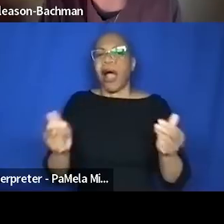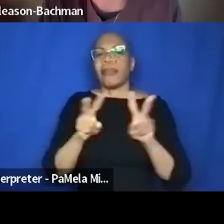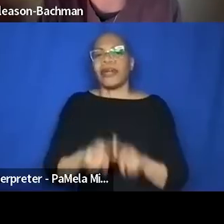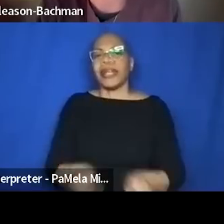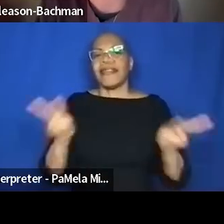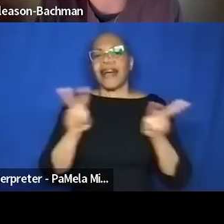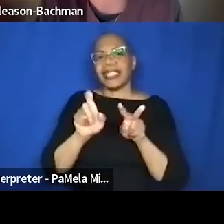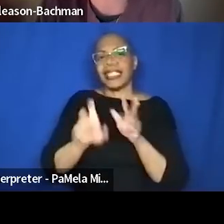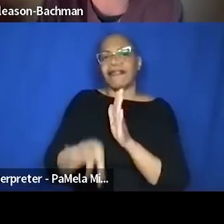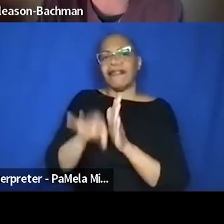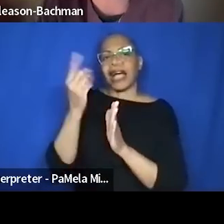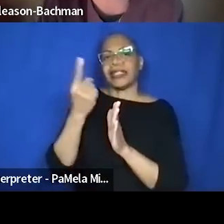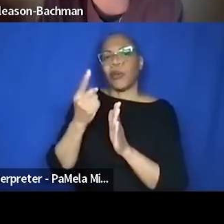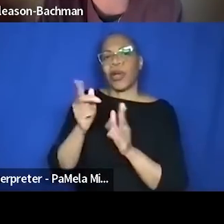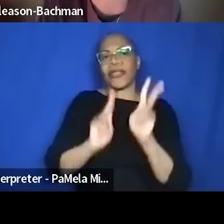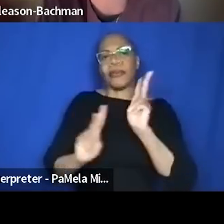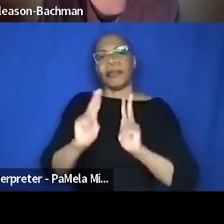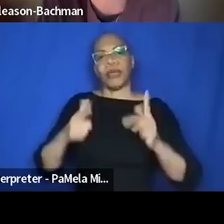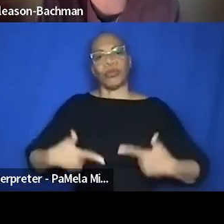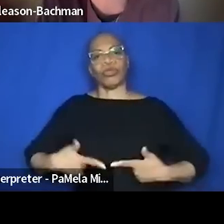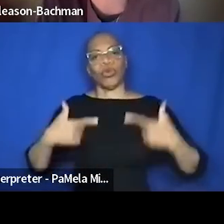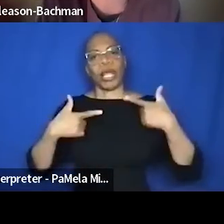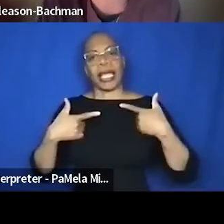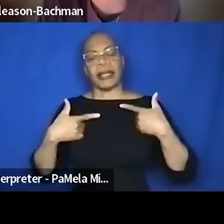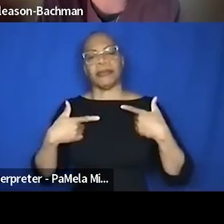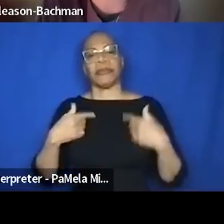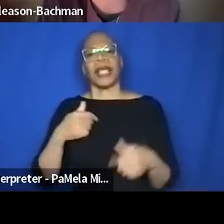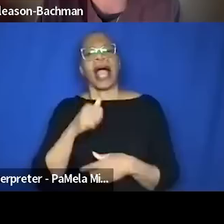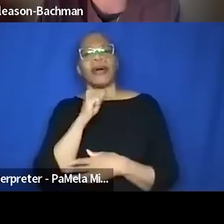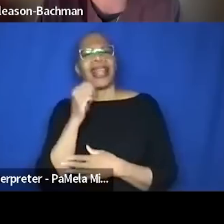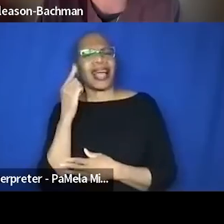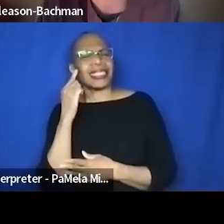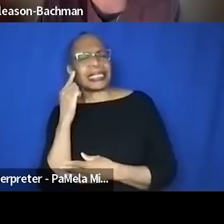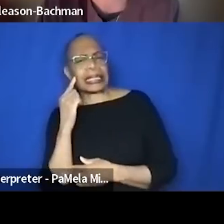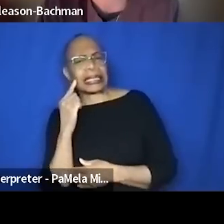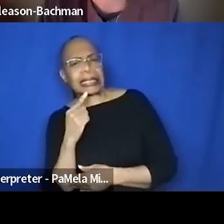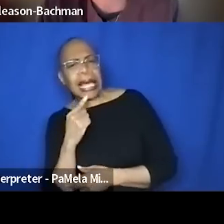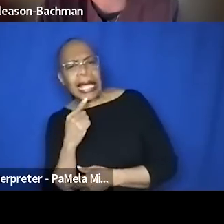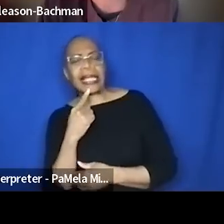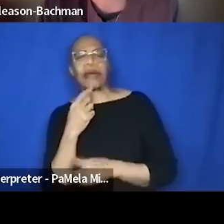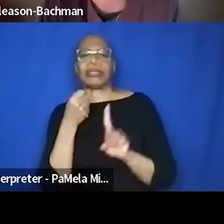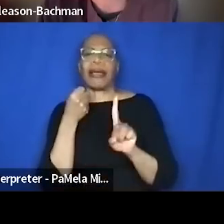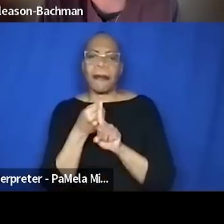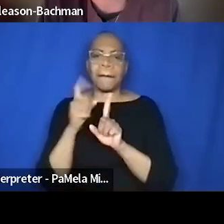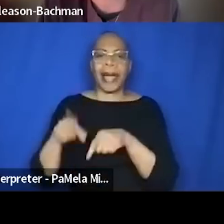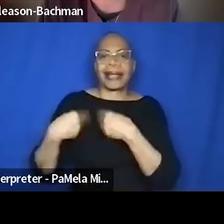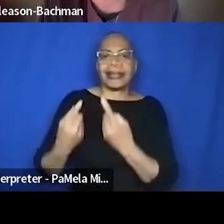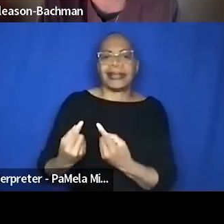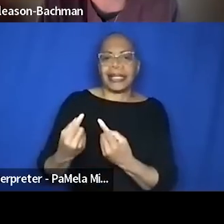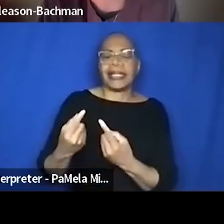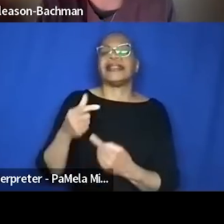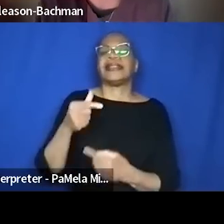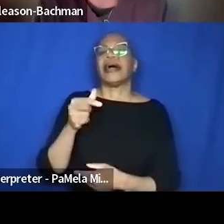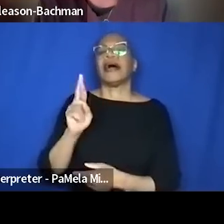I wouldn't say there's been a major impact since grants passed. I would just say that there's a little bit